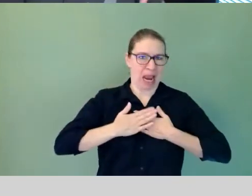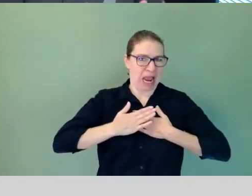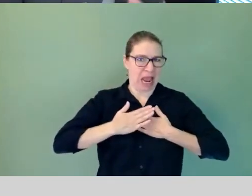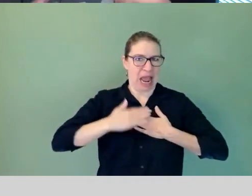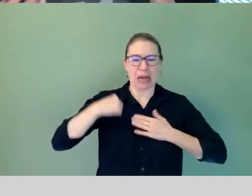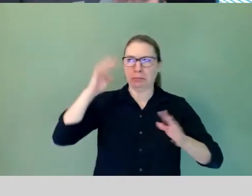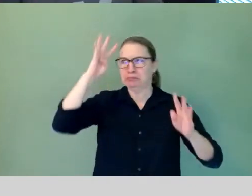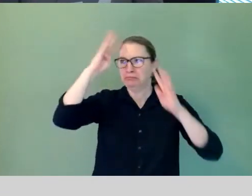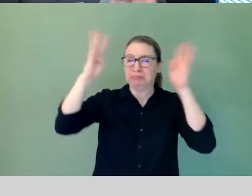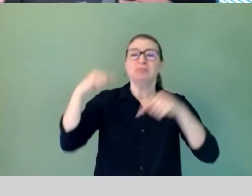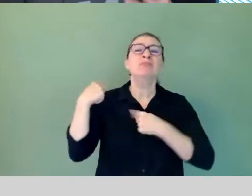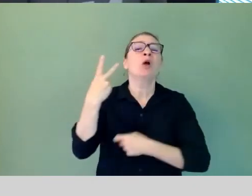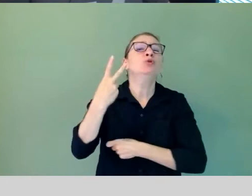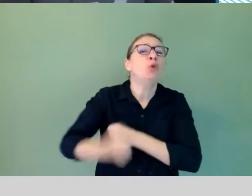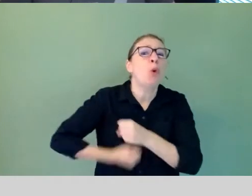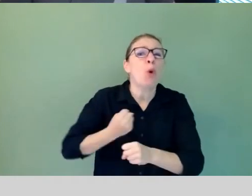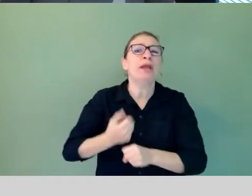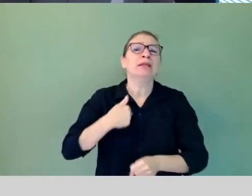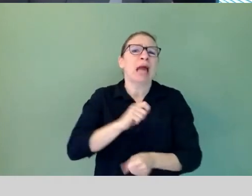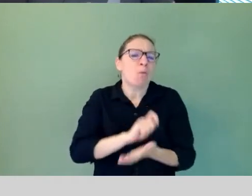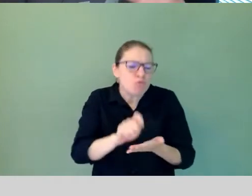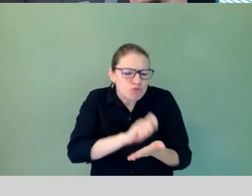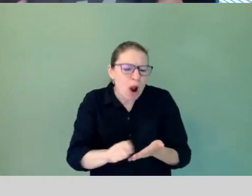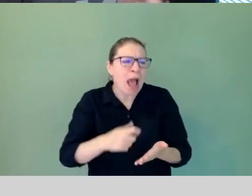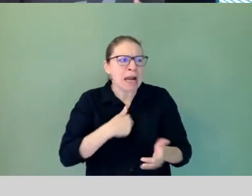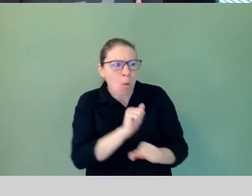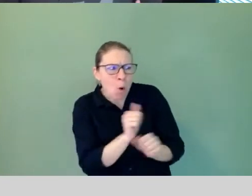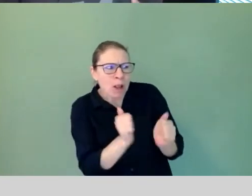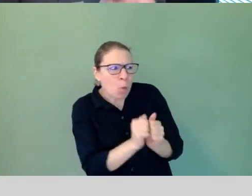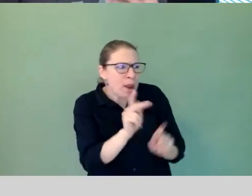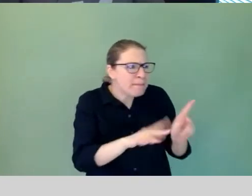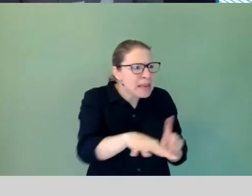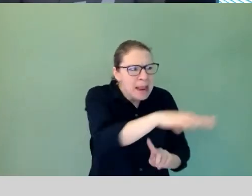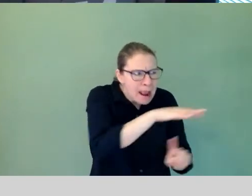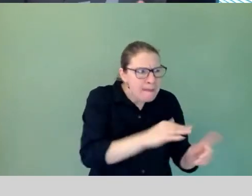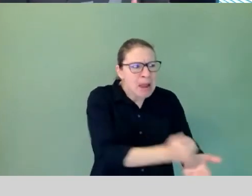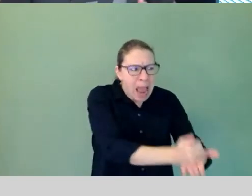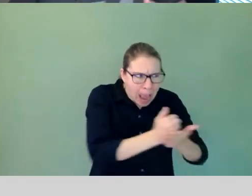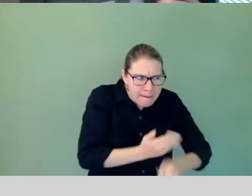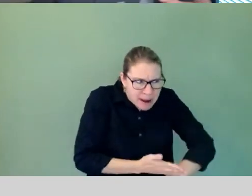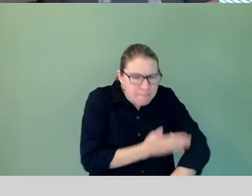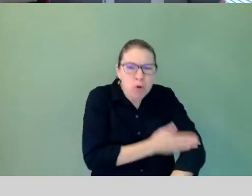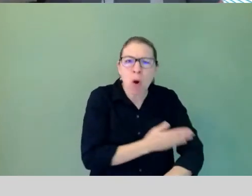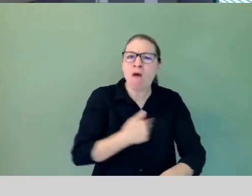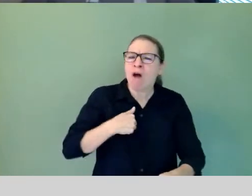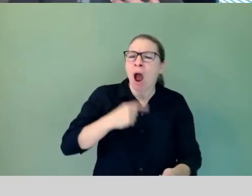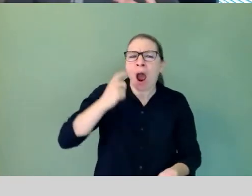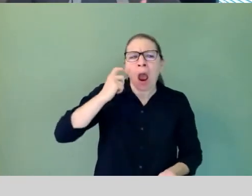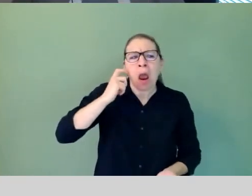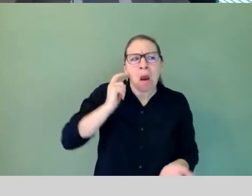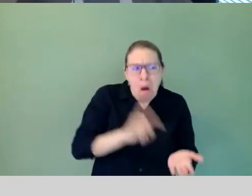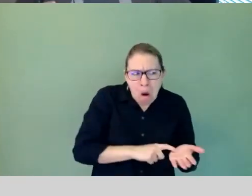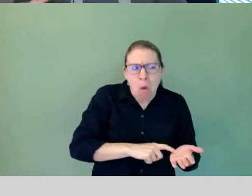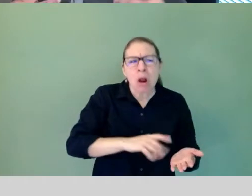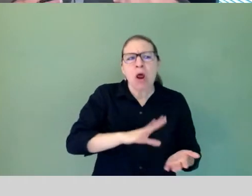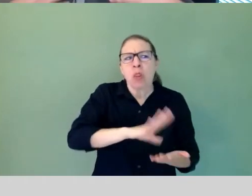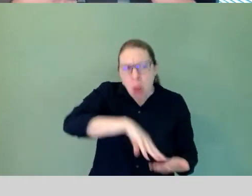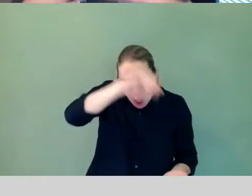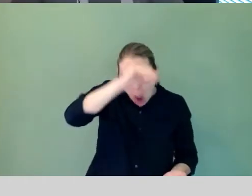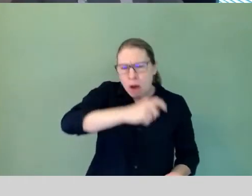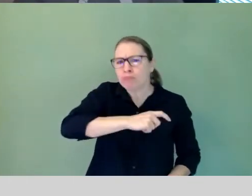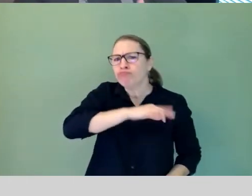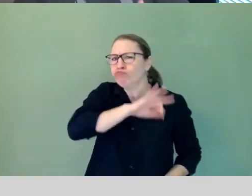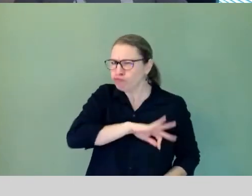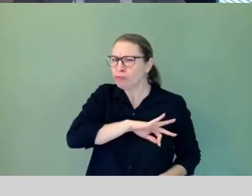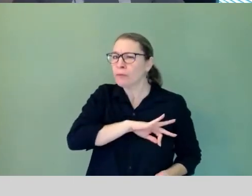writing tutorials and working alongside professional editors at DigitalOcean. These are some of the things that I have picked up. Just because something that maybe